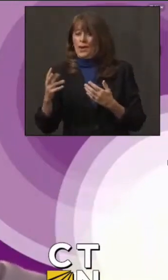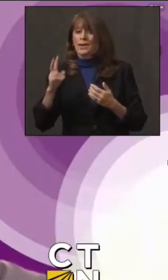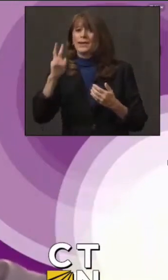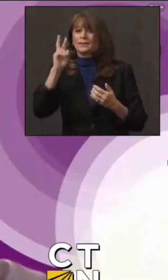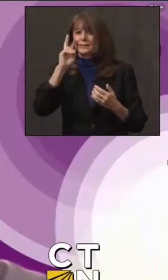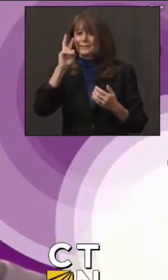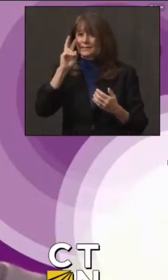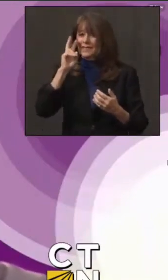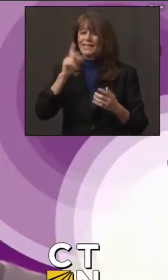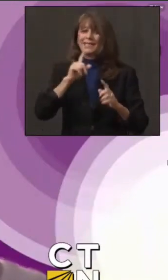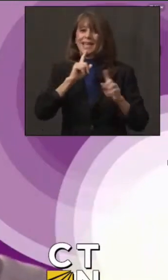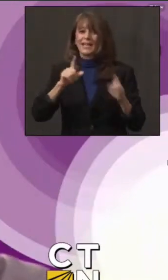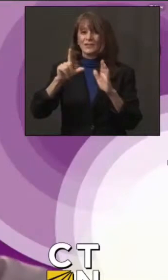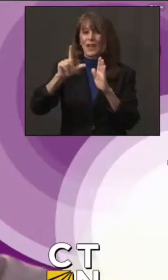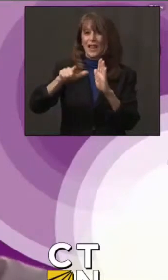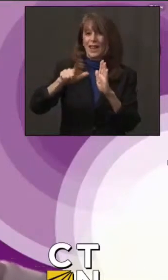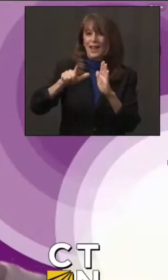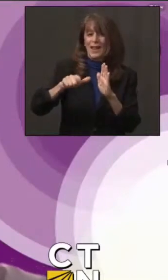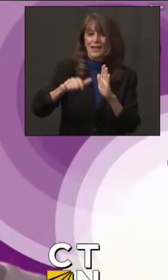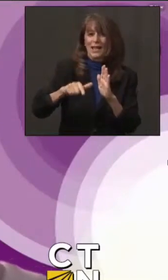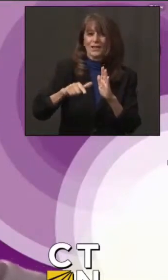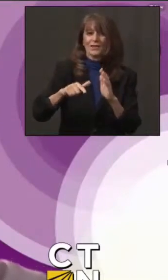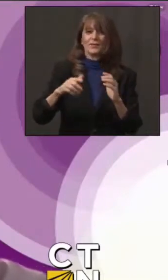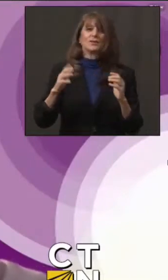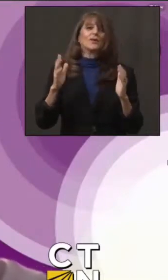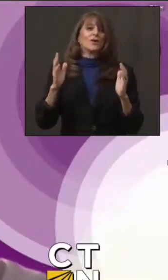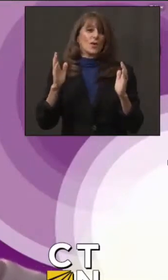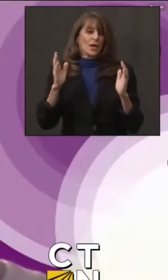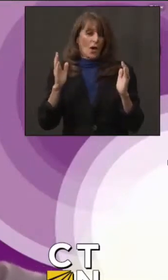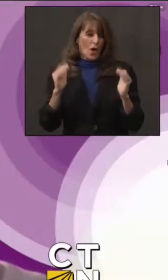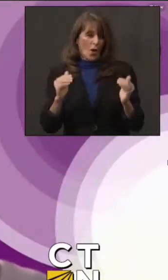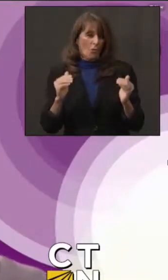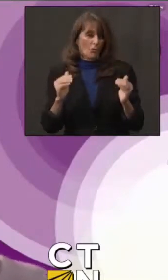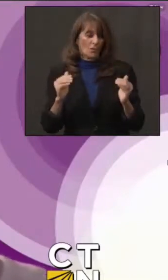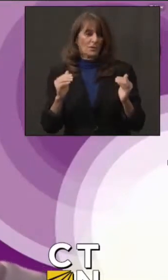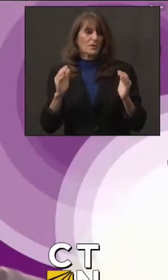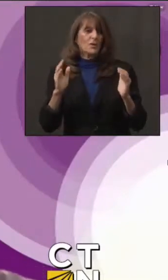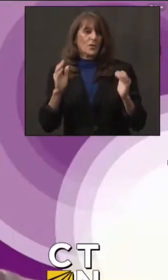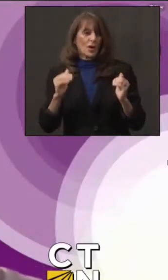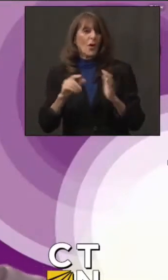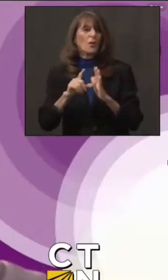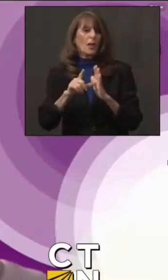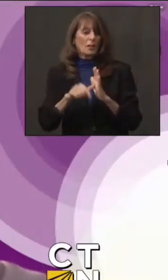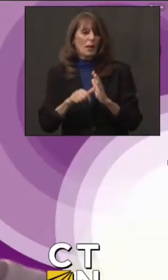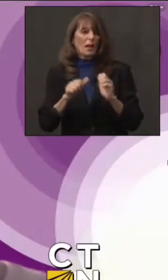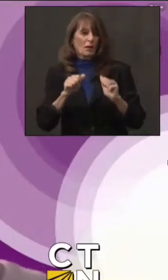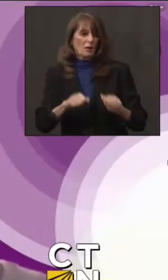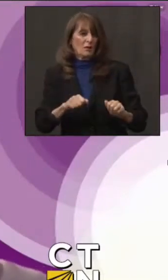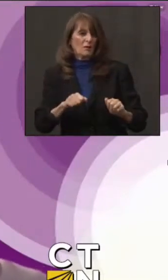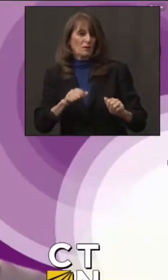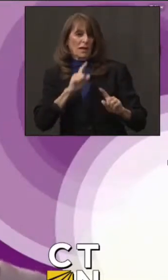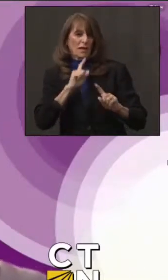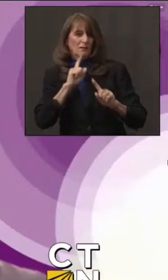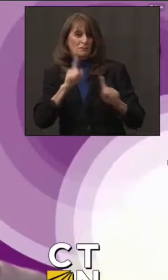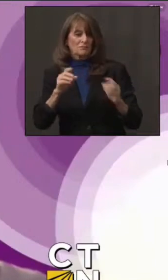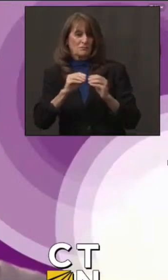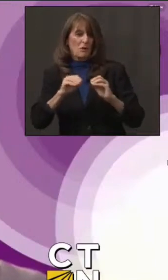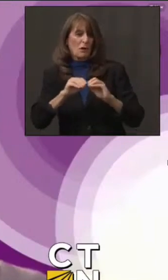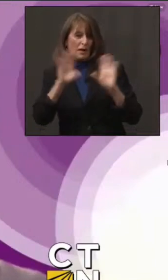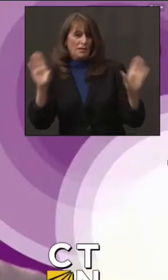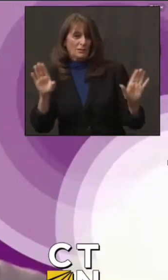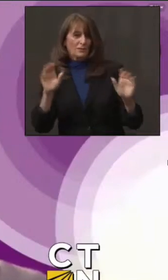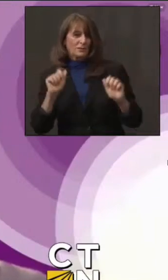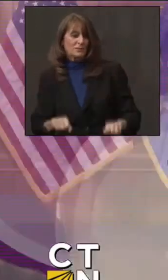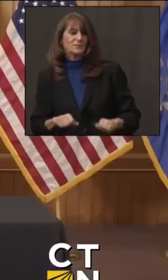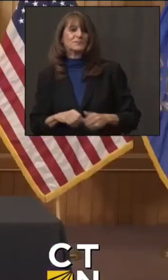provided. And again, the hope is that more will participate so that we can get to some degree of normalcy as soon as possible. Thank you.